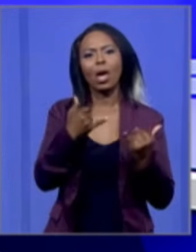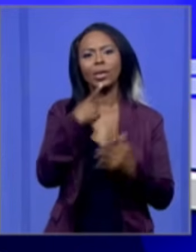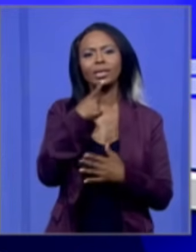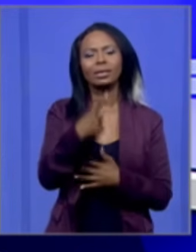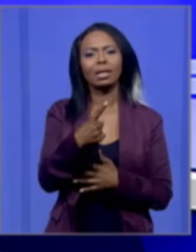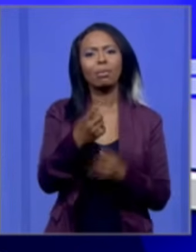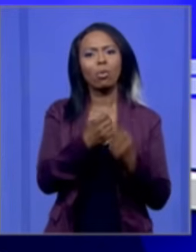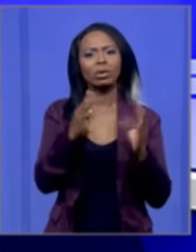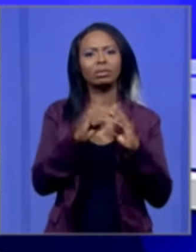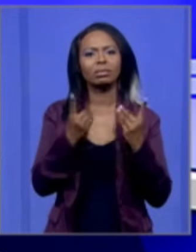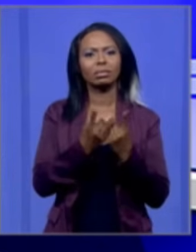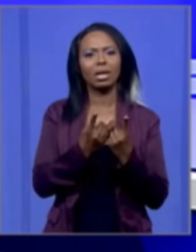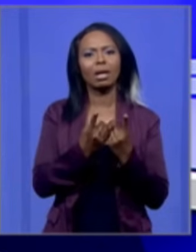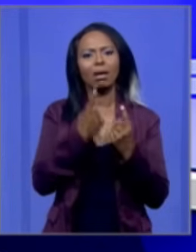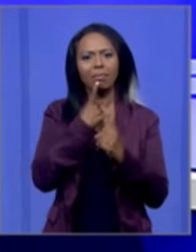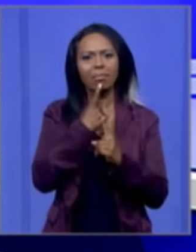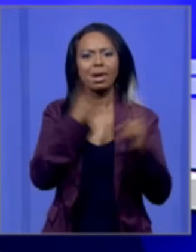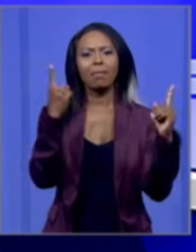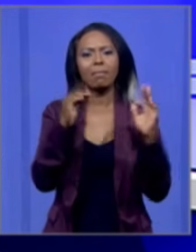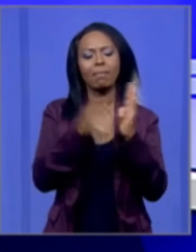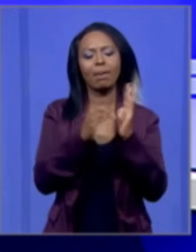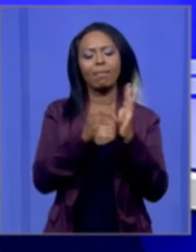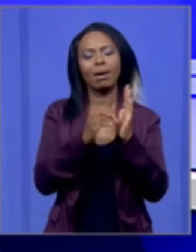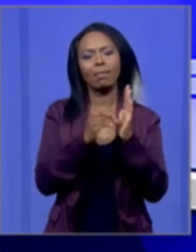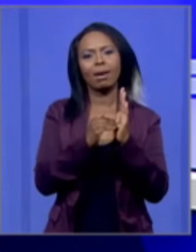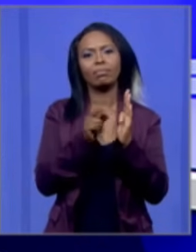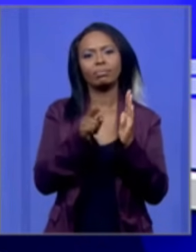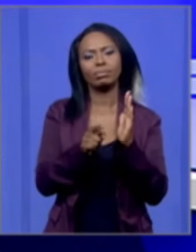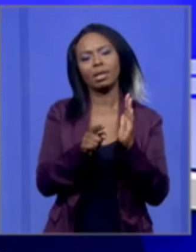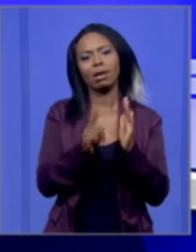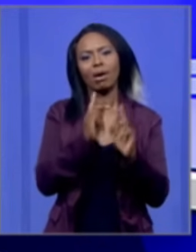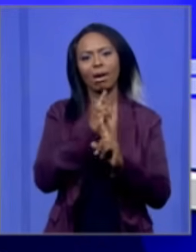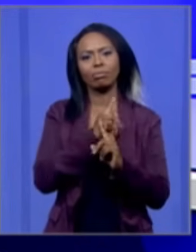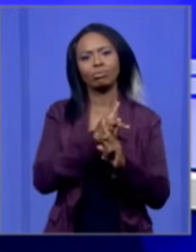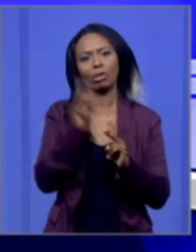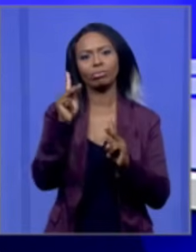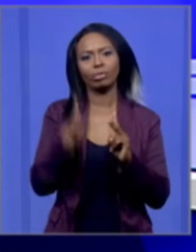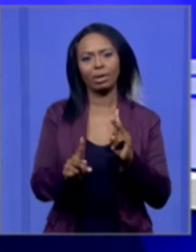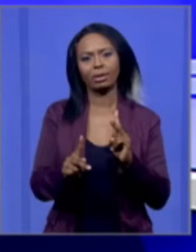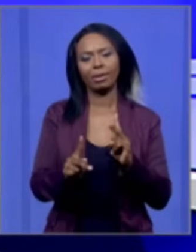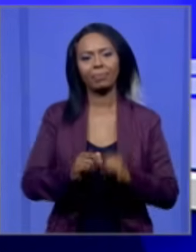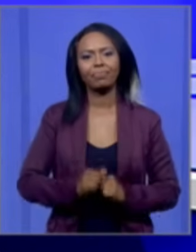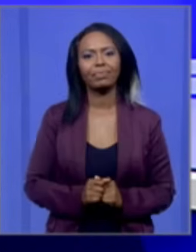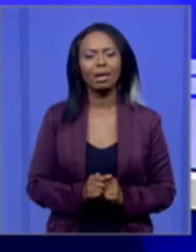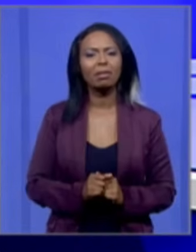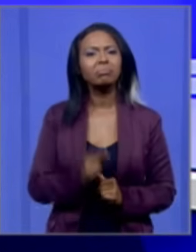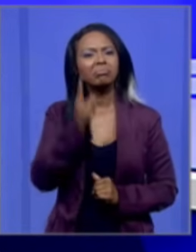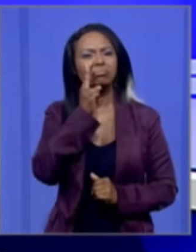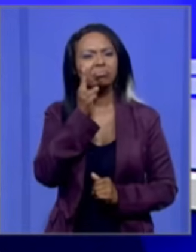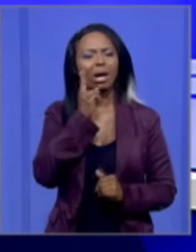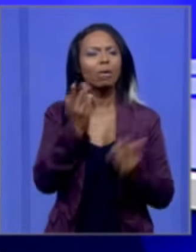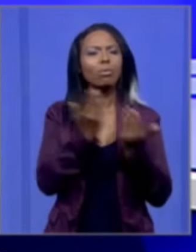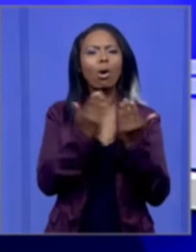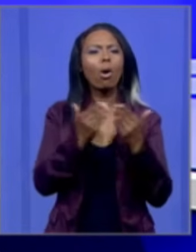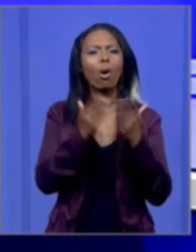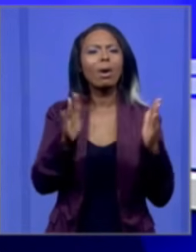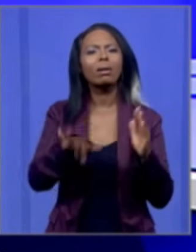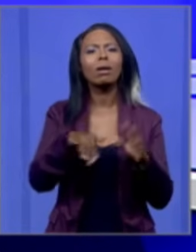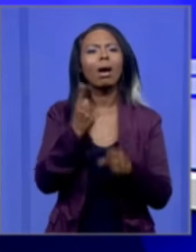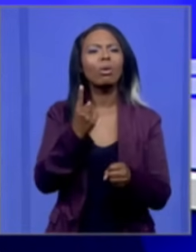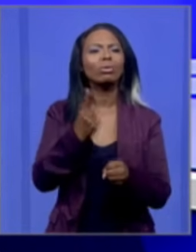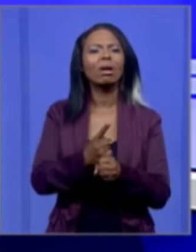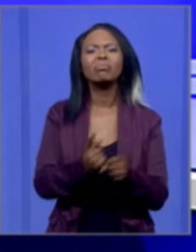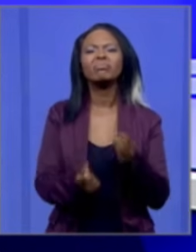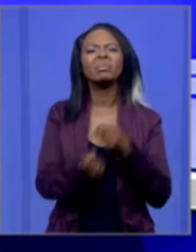bapile go lokolla dipoelo tša barutwana ba mphato wa marematlou a re lebeleleng tša ge go bulwa dikolo ka Gauteng